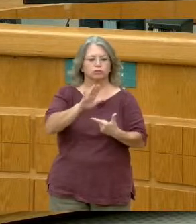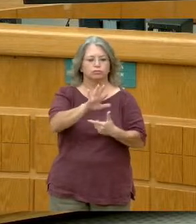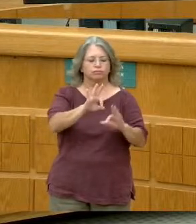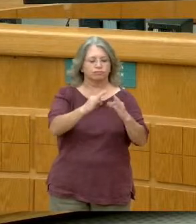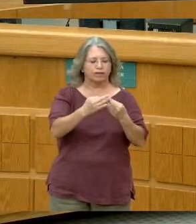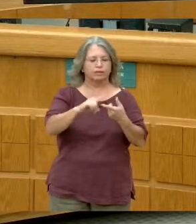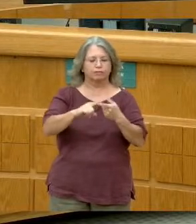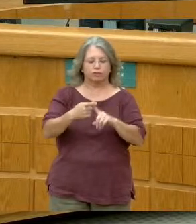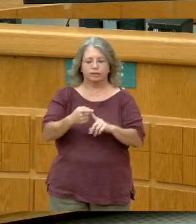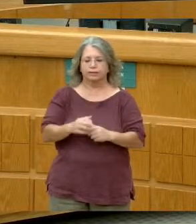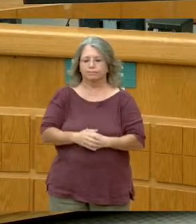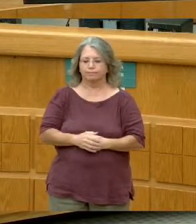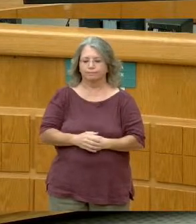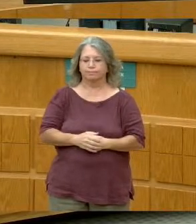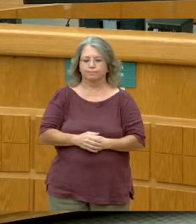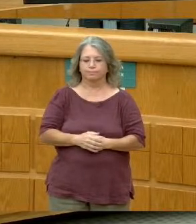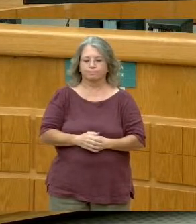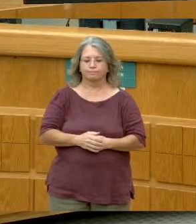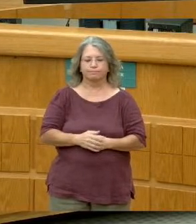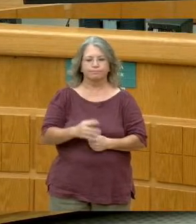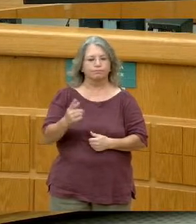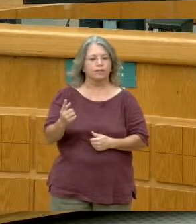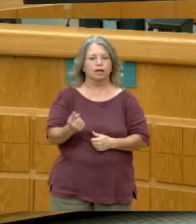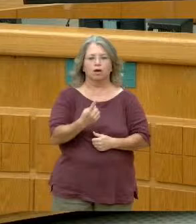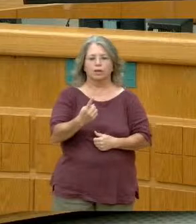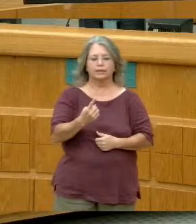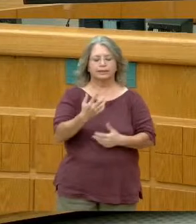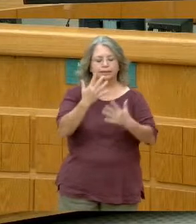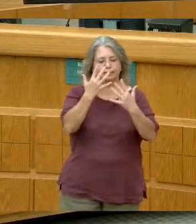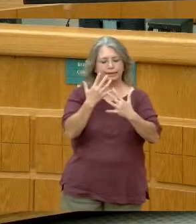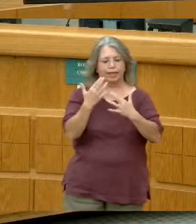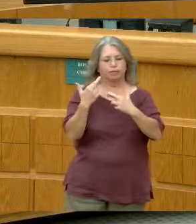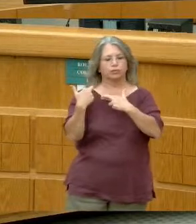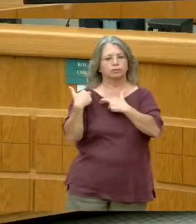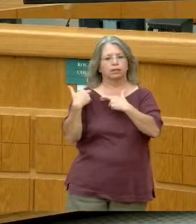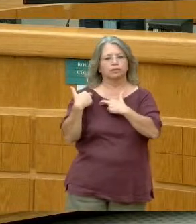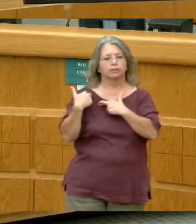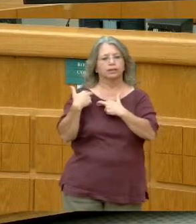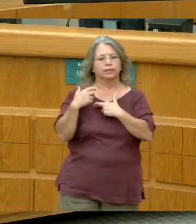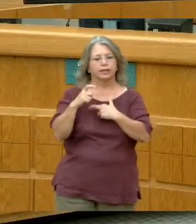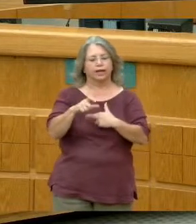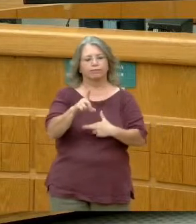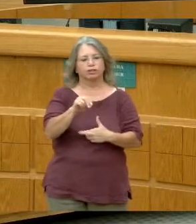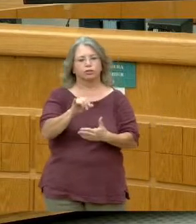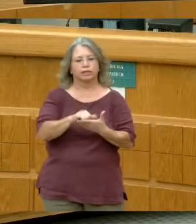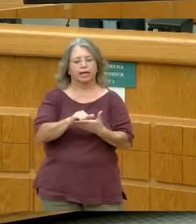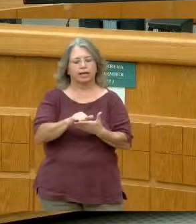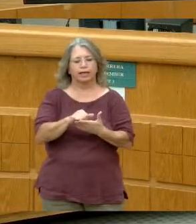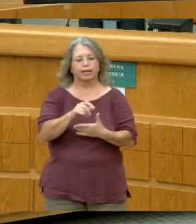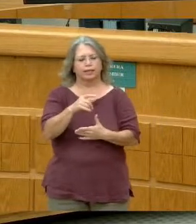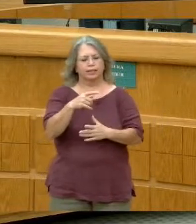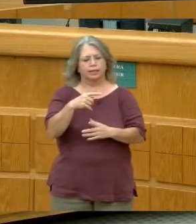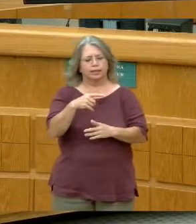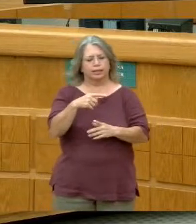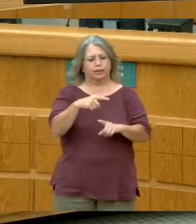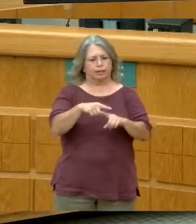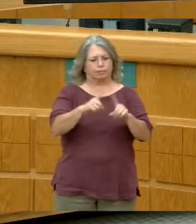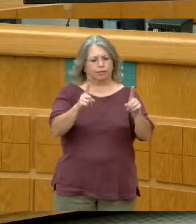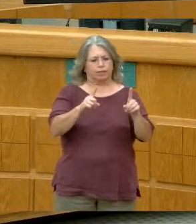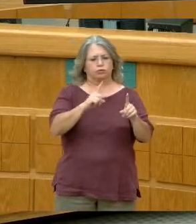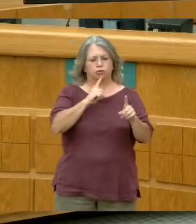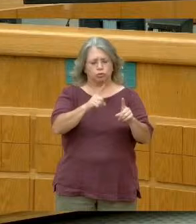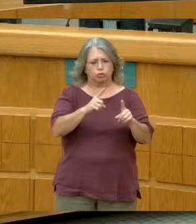It's always a sad responsibility to have to do that. And it's a stark reminder that this is a